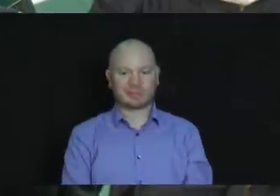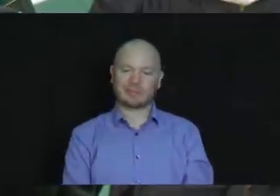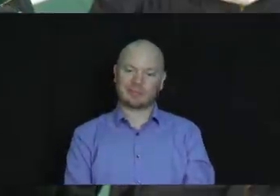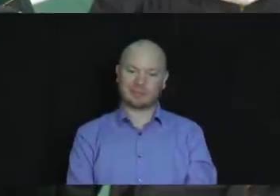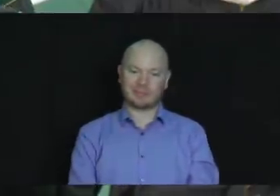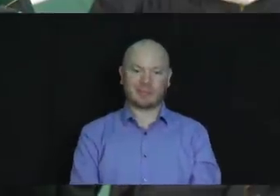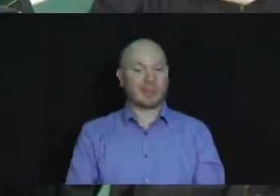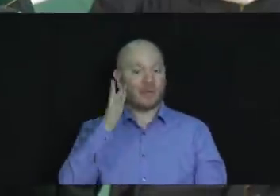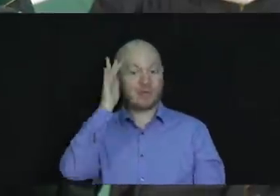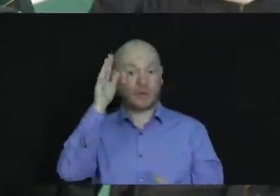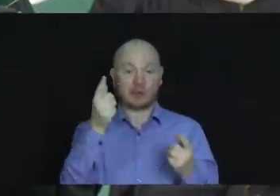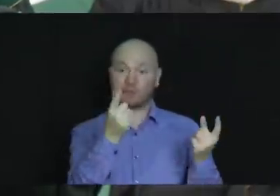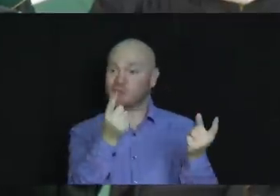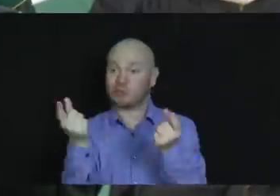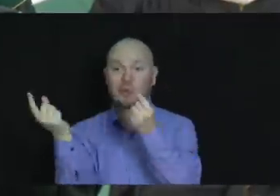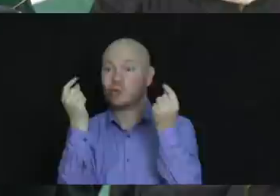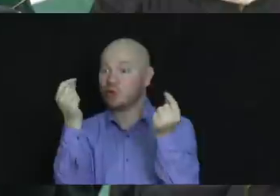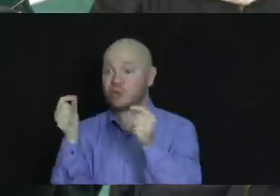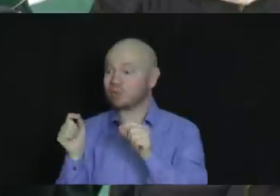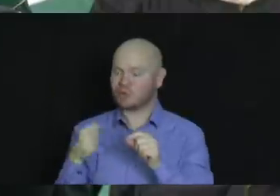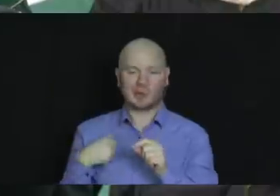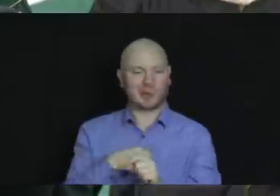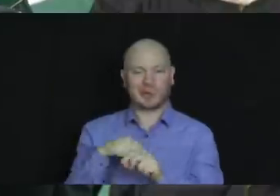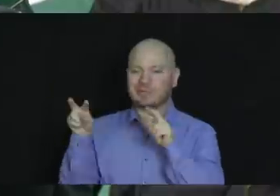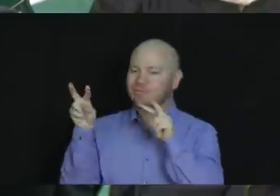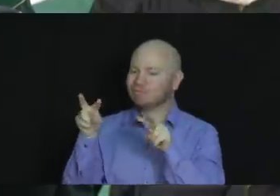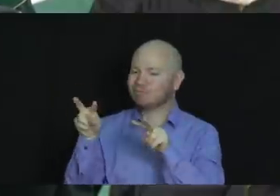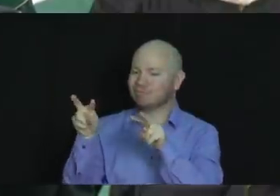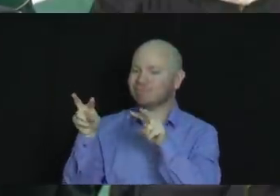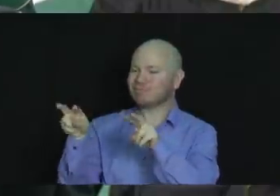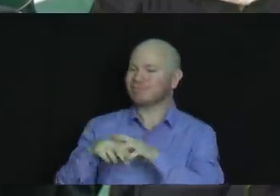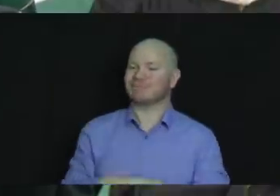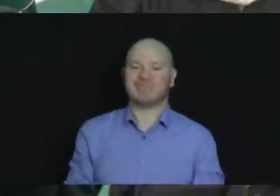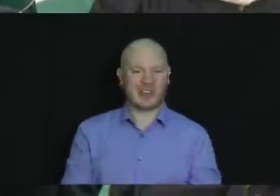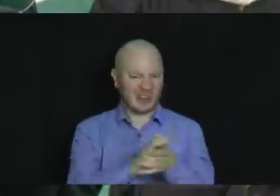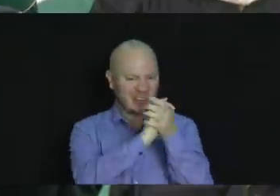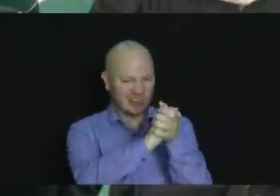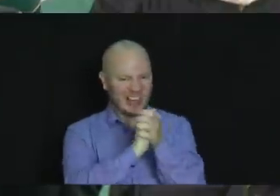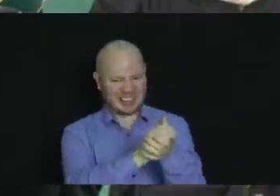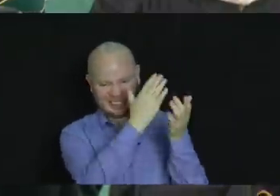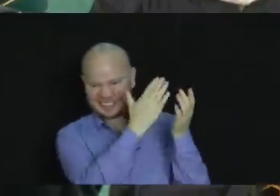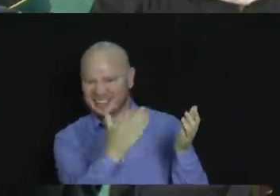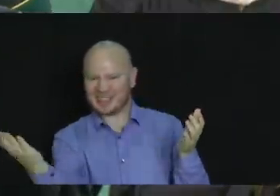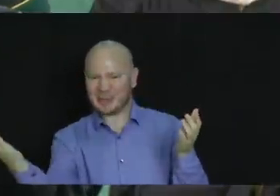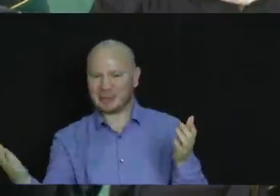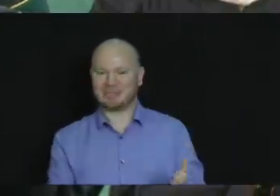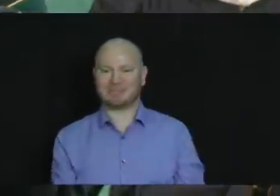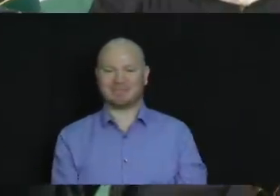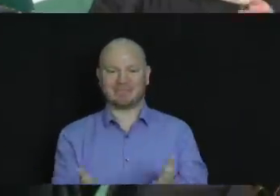achieve in the future. Congratulations to each of you. Thank you.